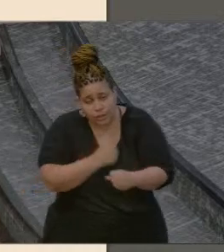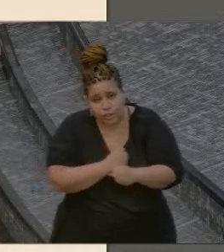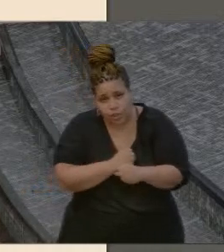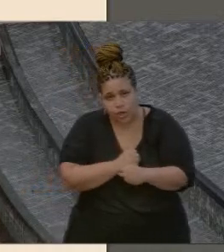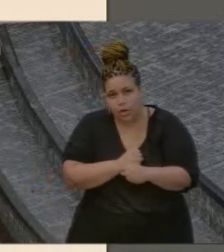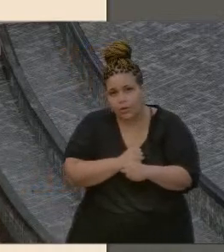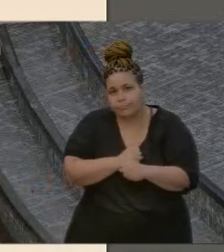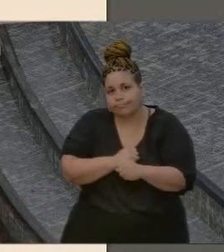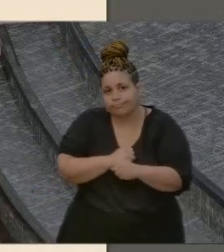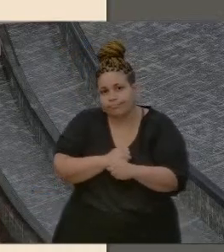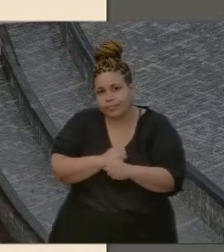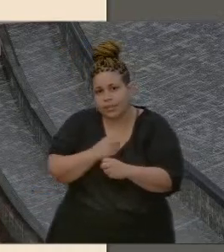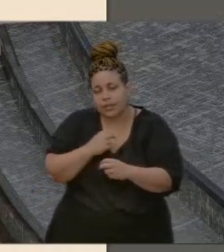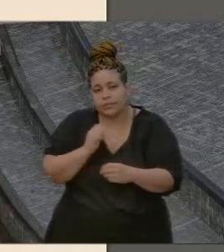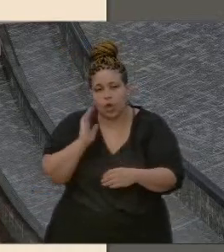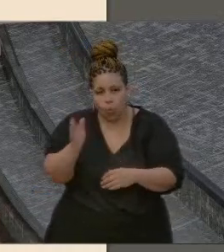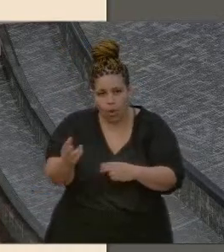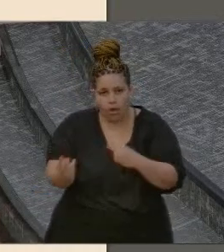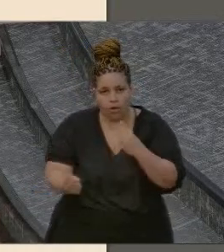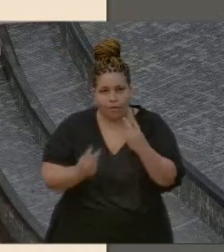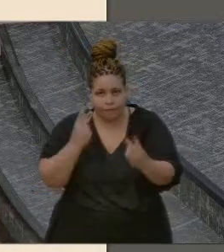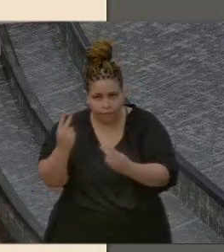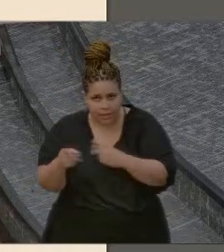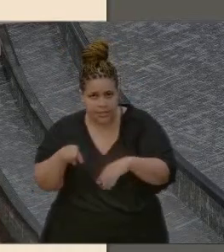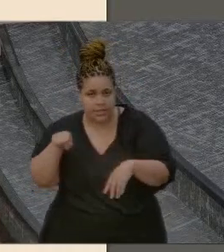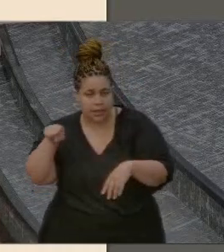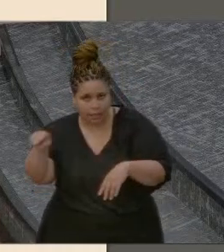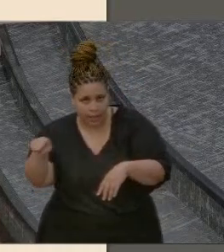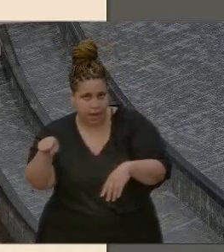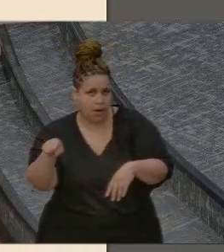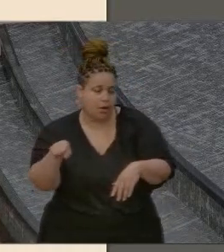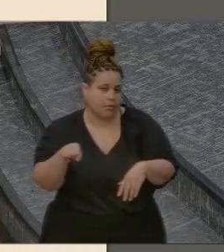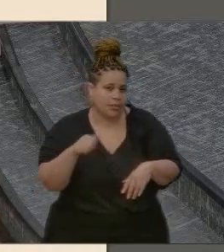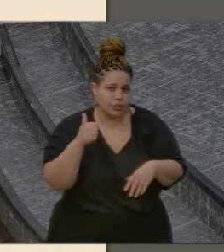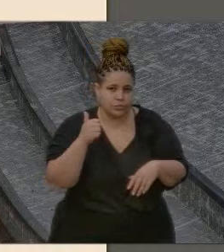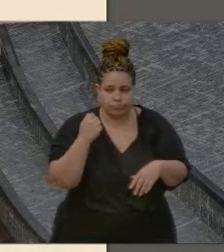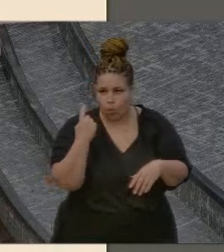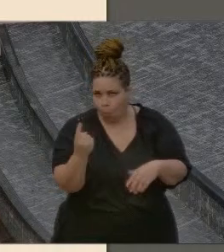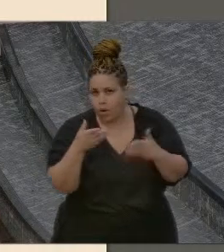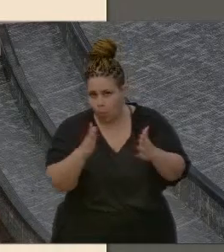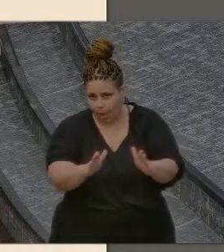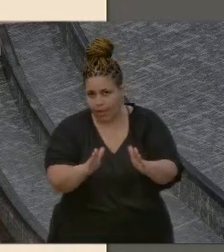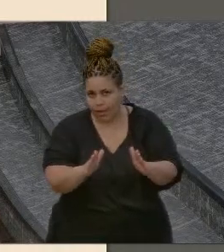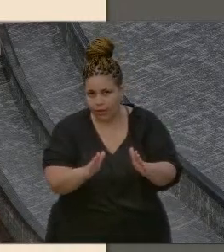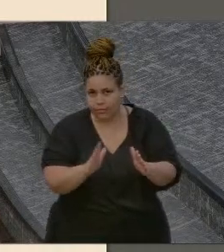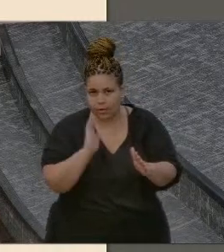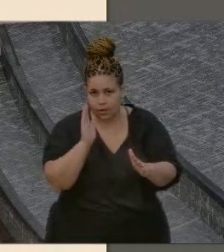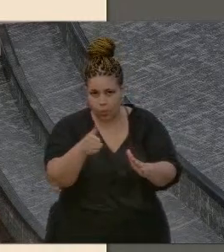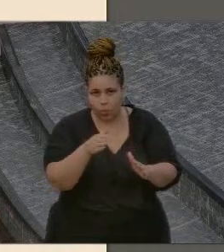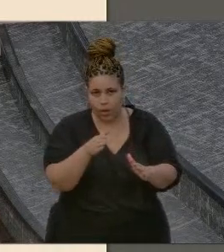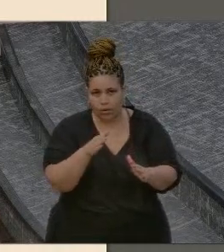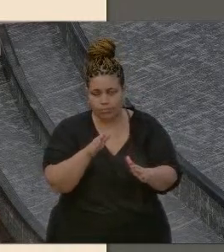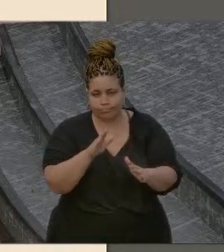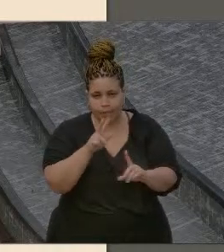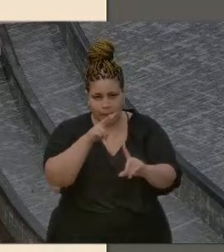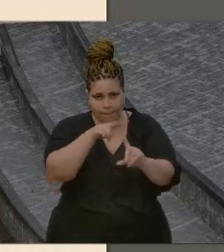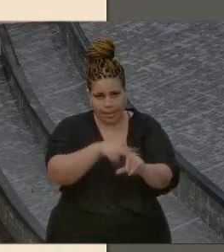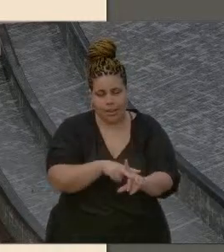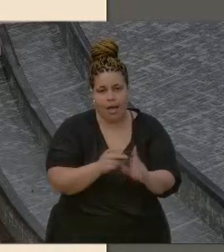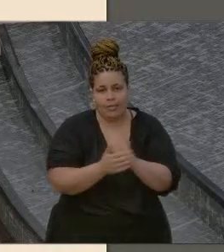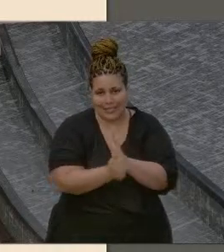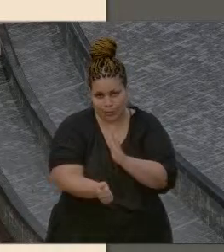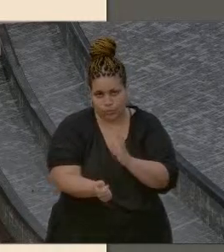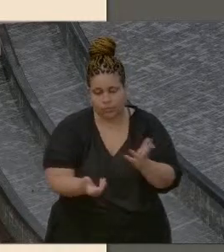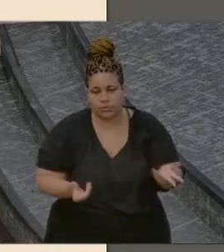So instead of focusing only on our schools with high prevalence, we are going to focus on schools that have been doing well with